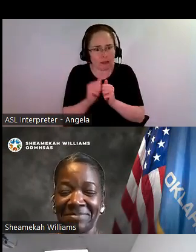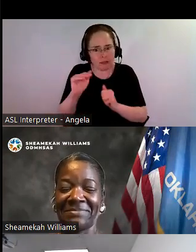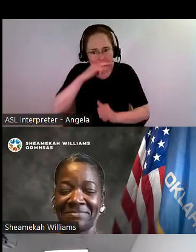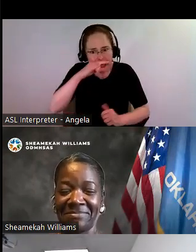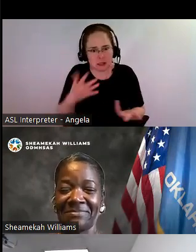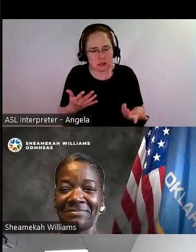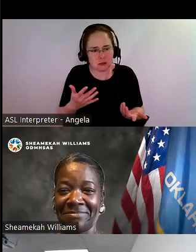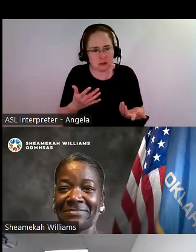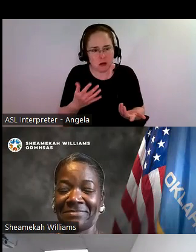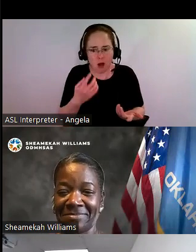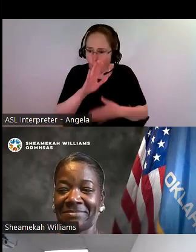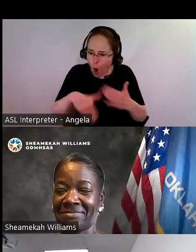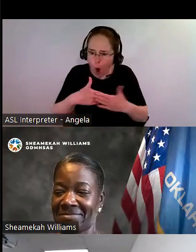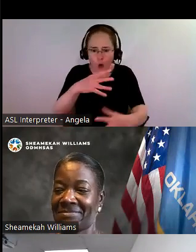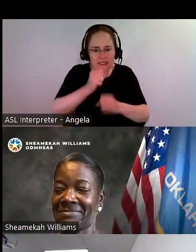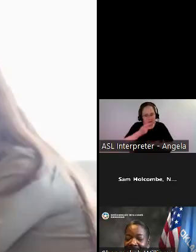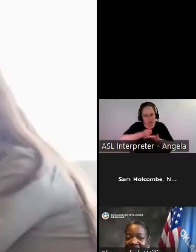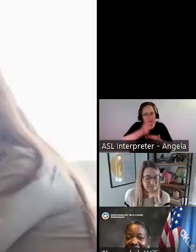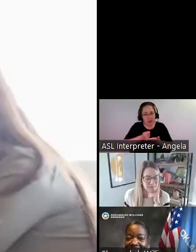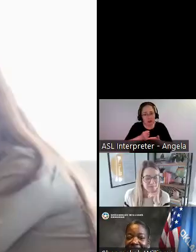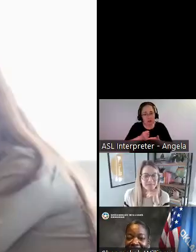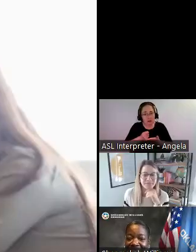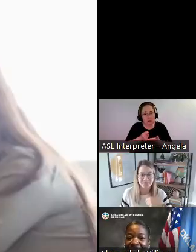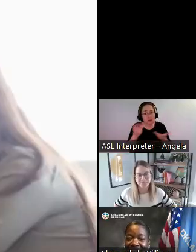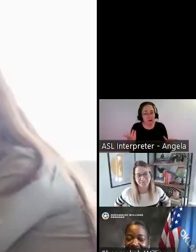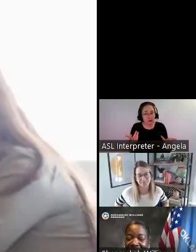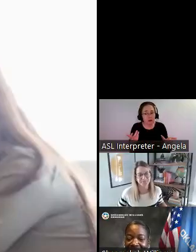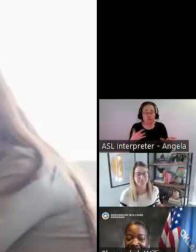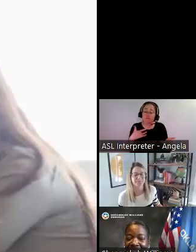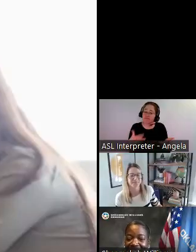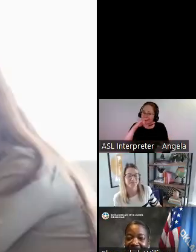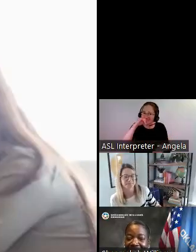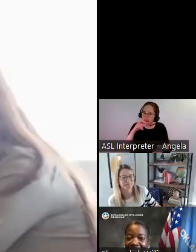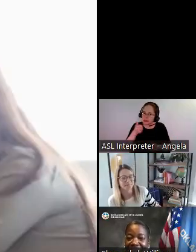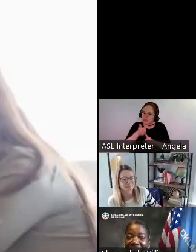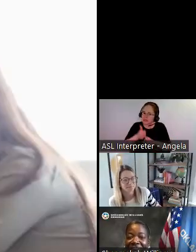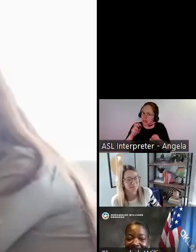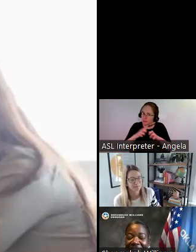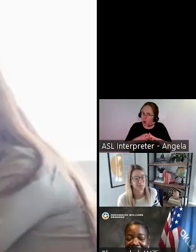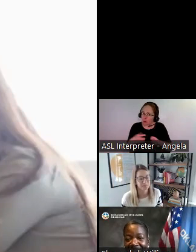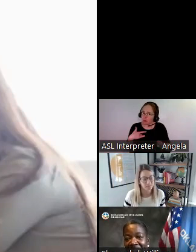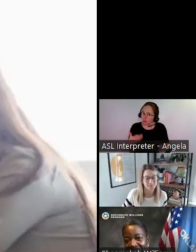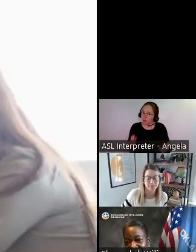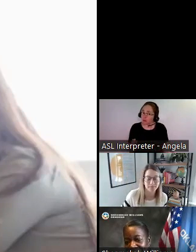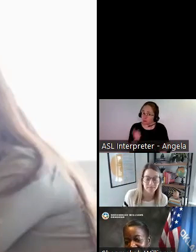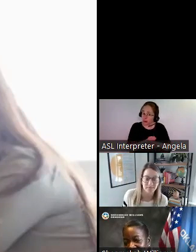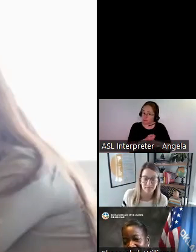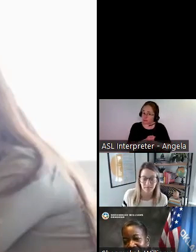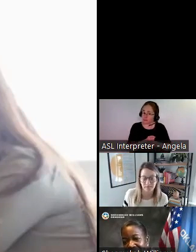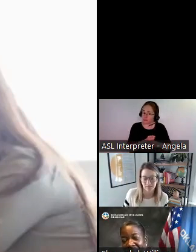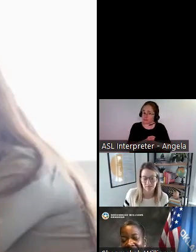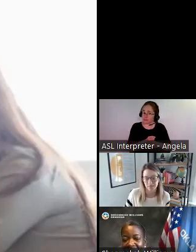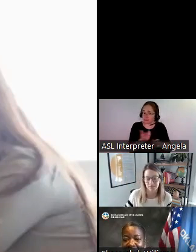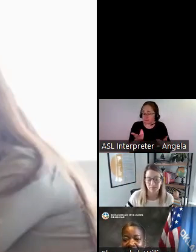and they're going to all receive treatment, because guess what? A lot of times the kid's not the problem, right? That's where we're at with this whole deal.